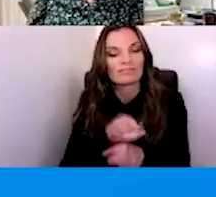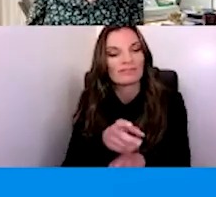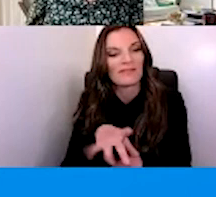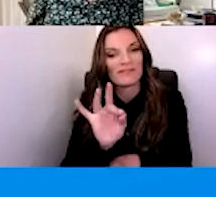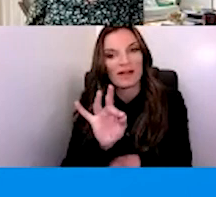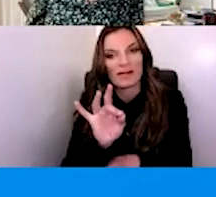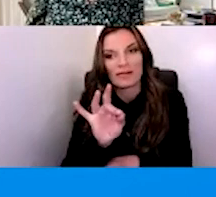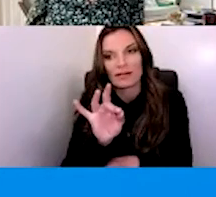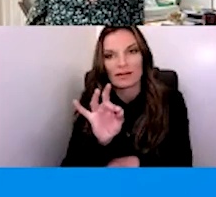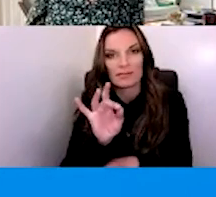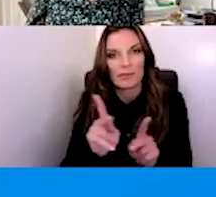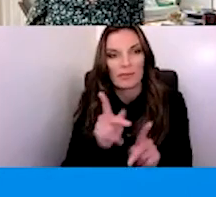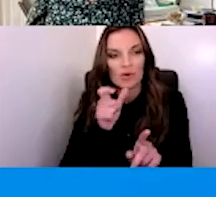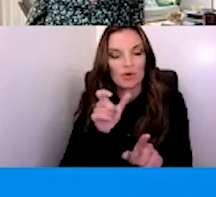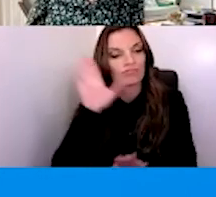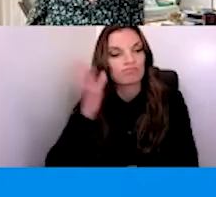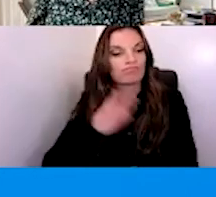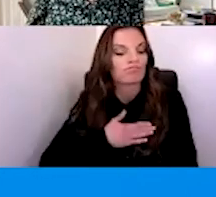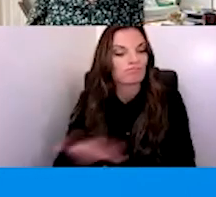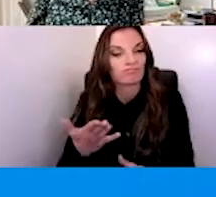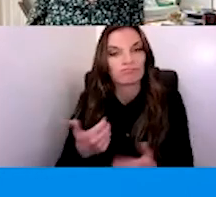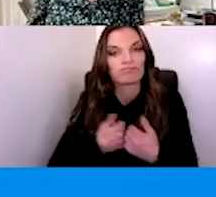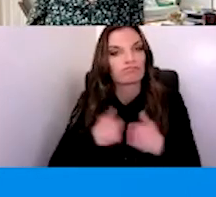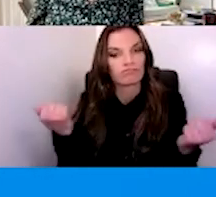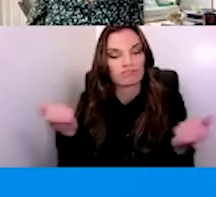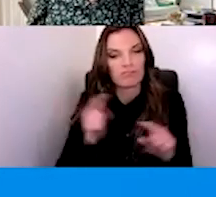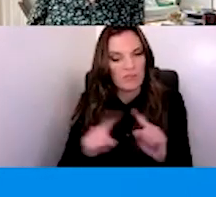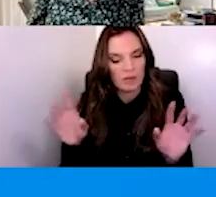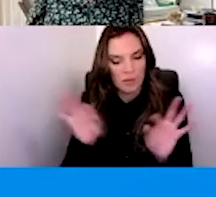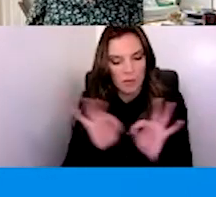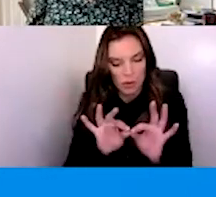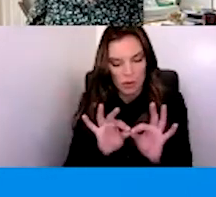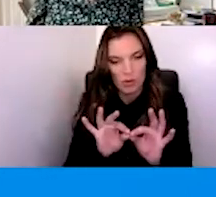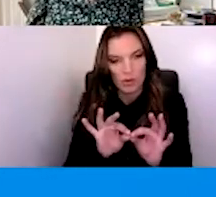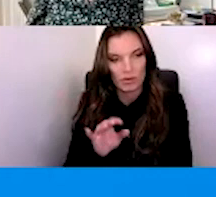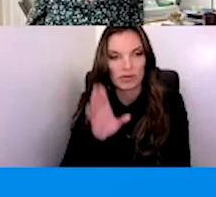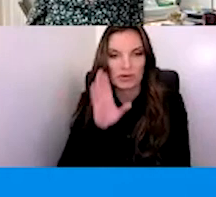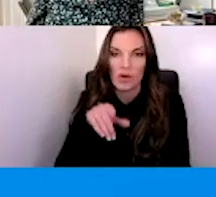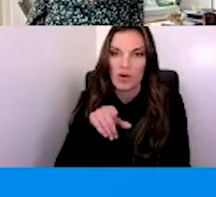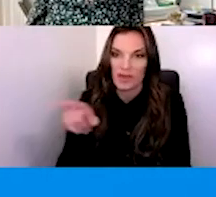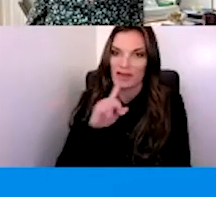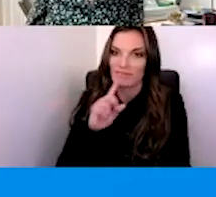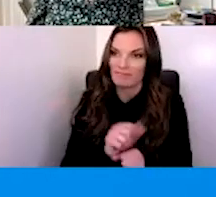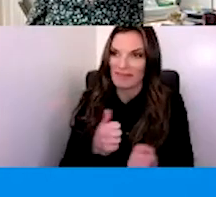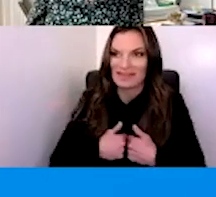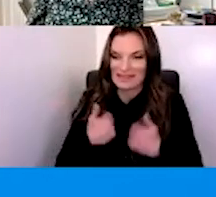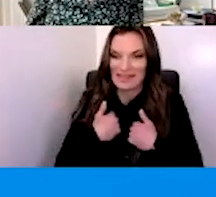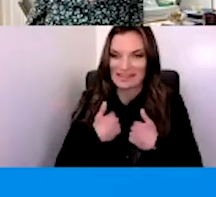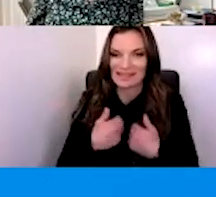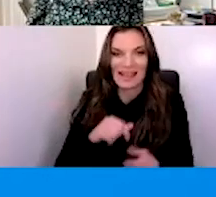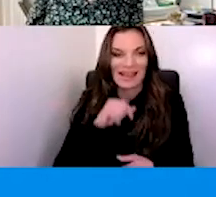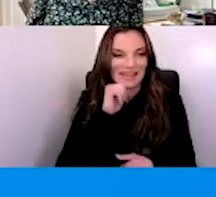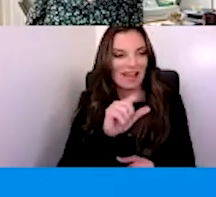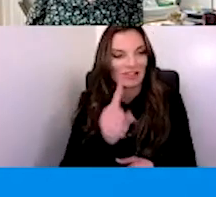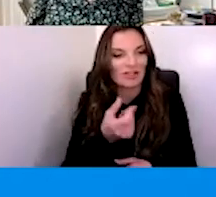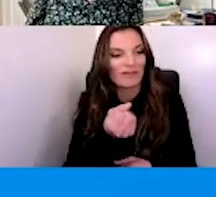hands and identify as such, but please know that they are out there, that this is not an exceptionally small group of